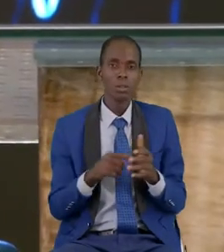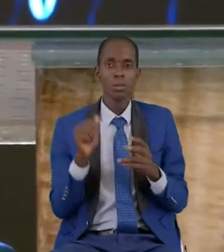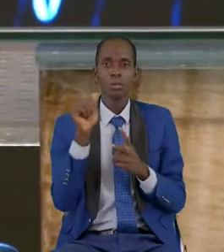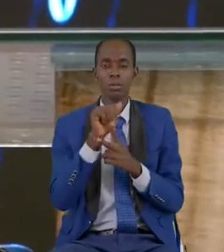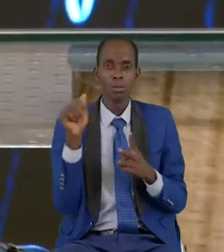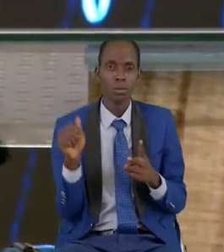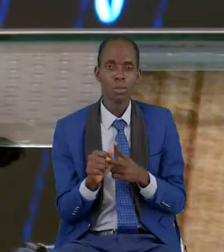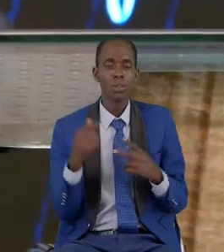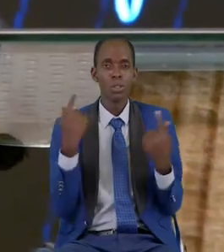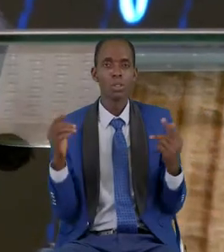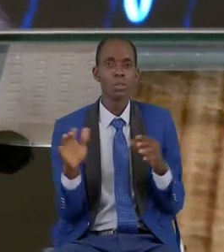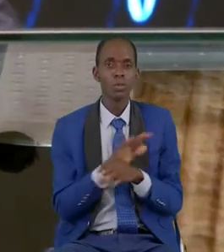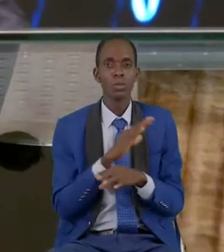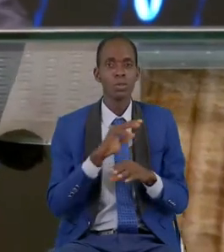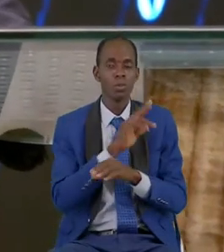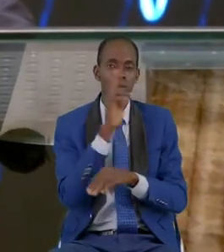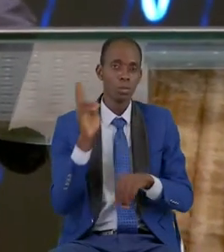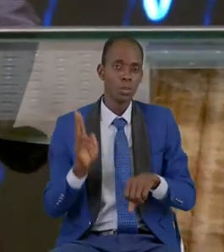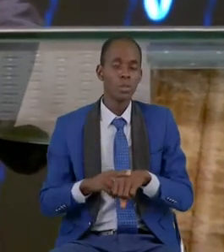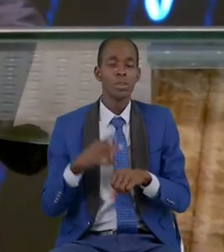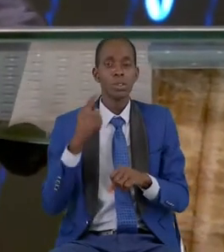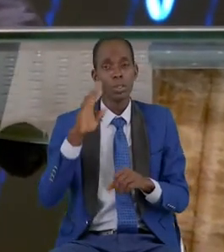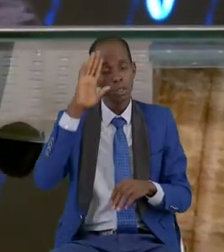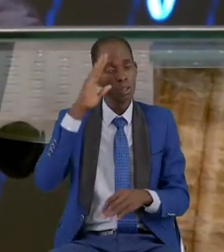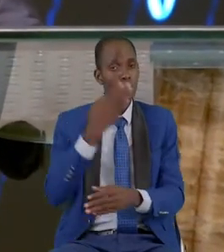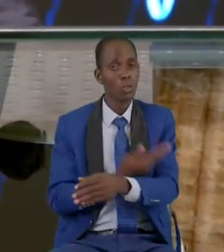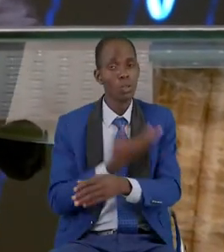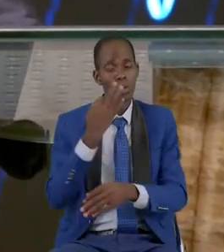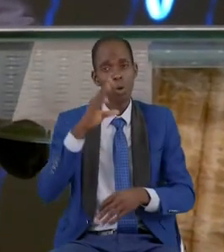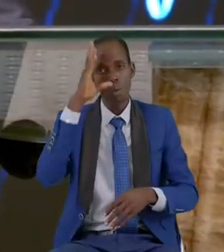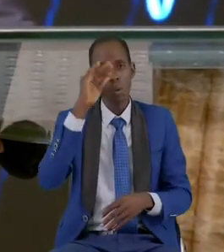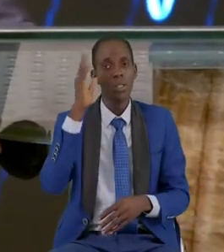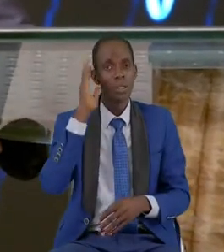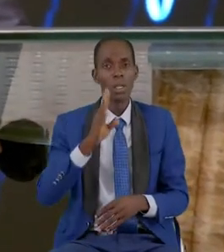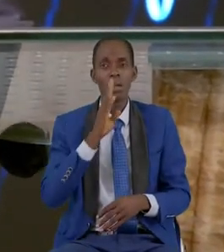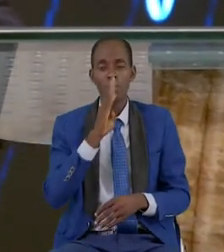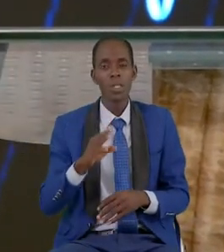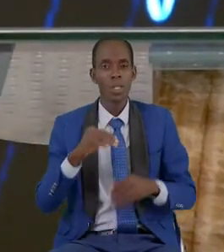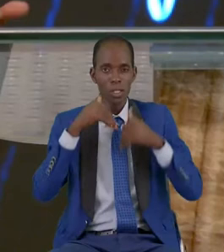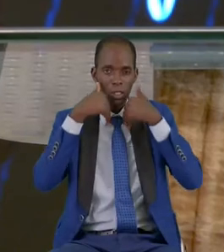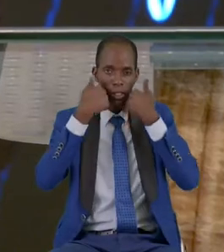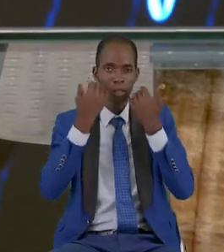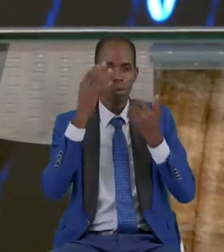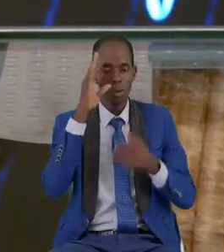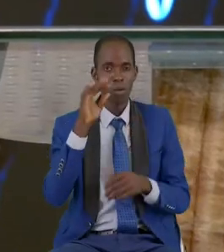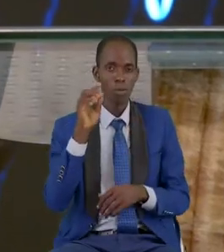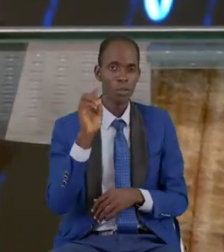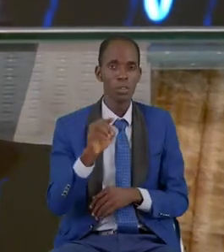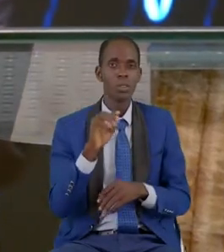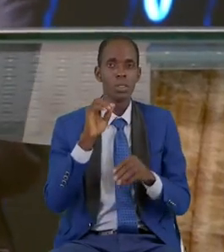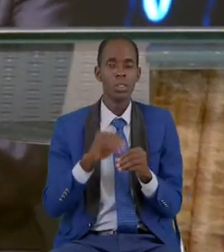the Son of Man shall be ashamed of him in the kingdom of God before